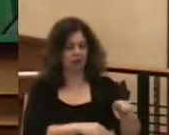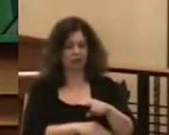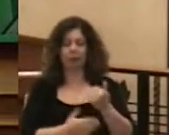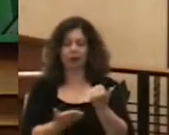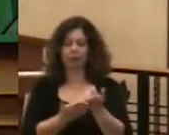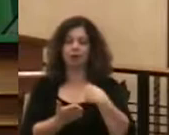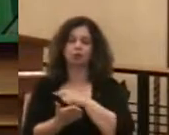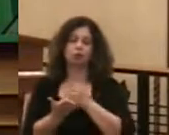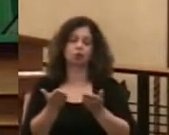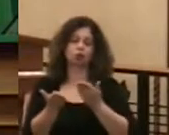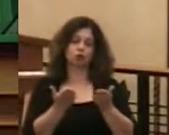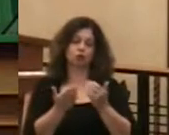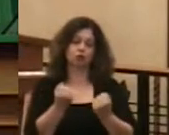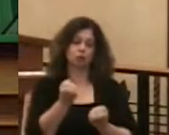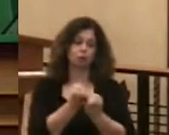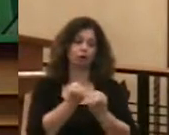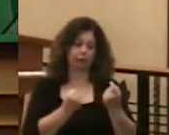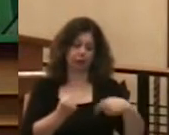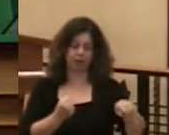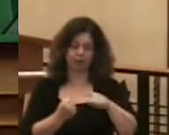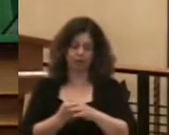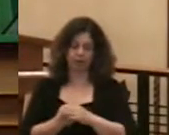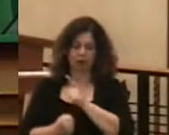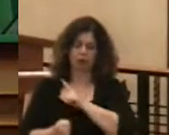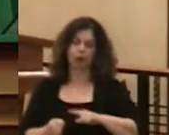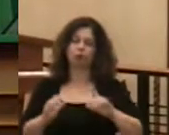advocates. Lord, in your mercy.